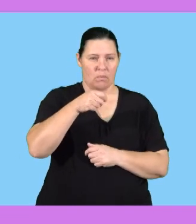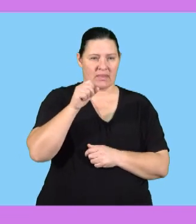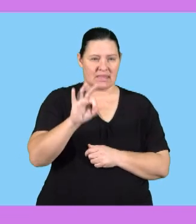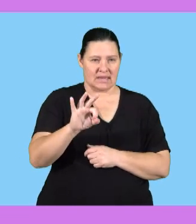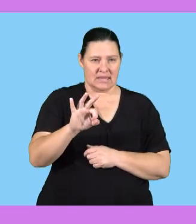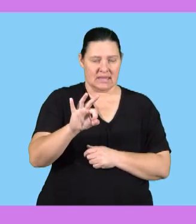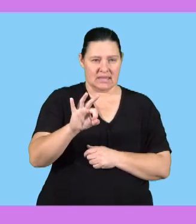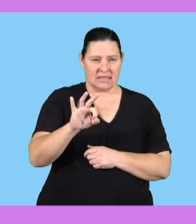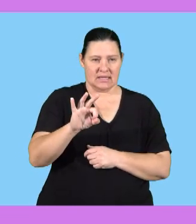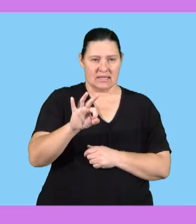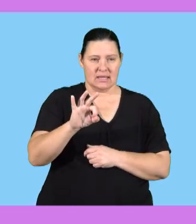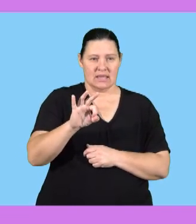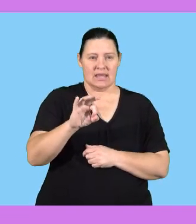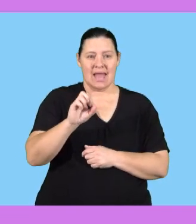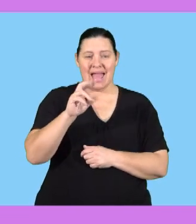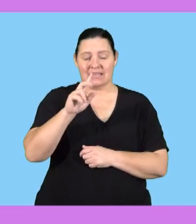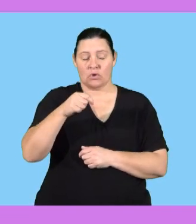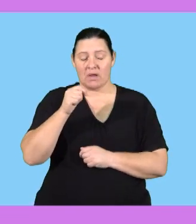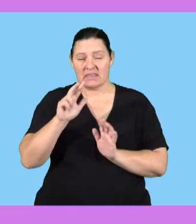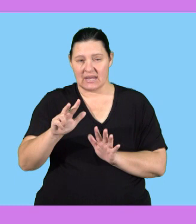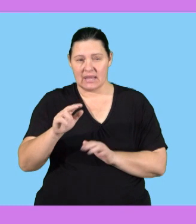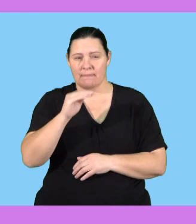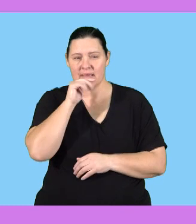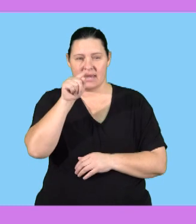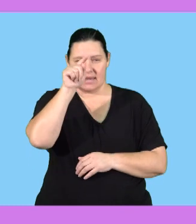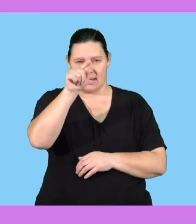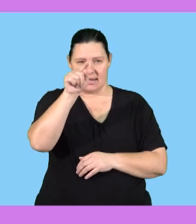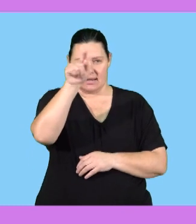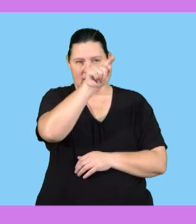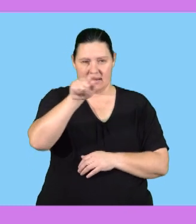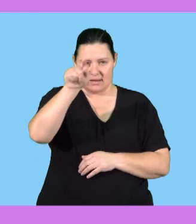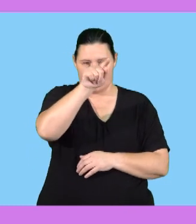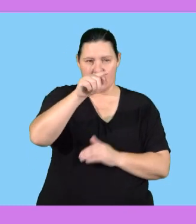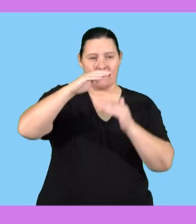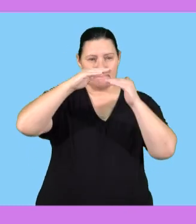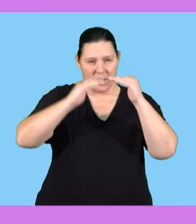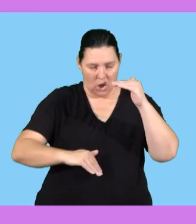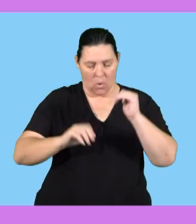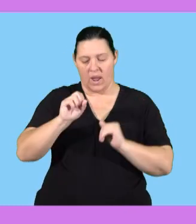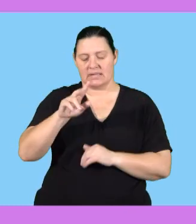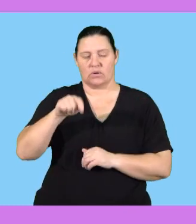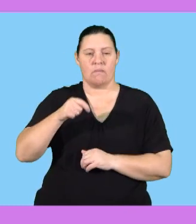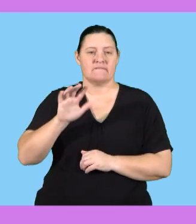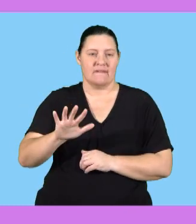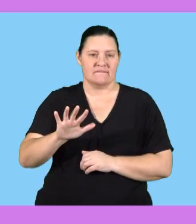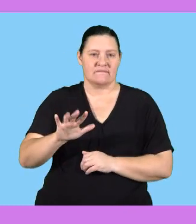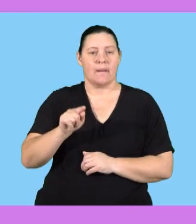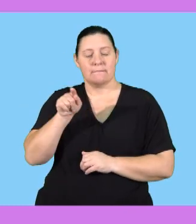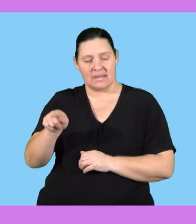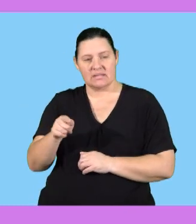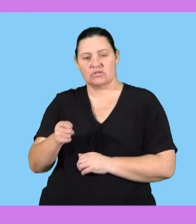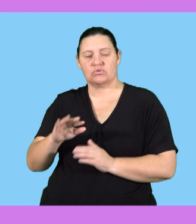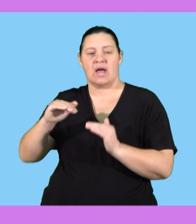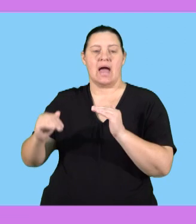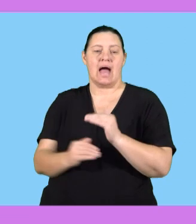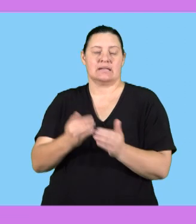18,3. Now looking at this, 18,3 is, yeah, we agree, it's below 18,5. So therefore